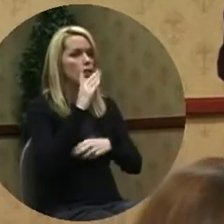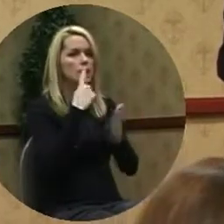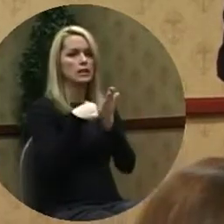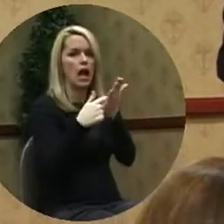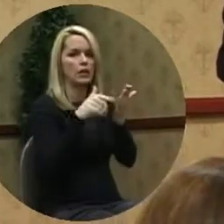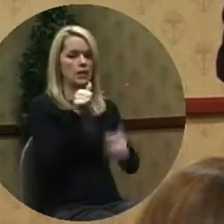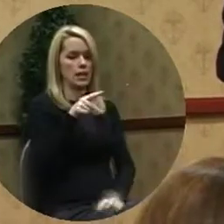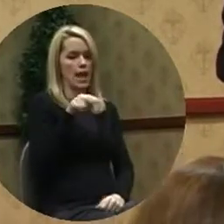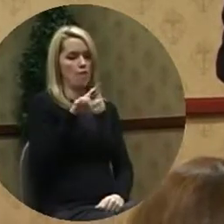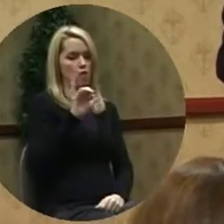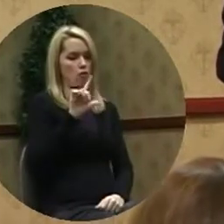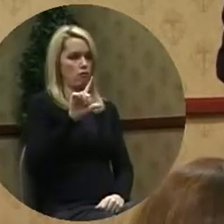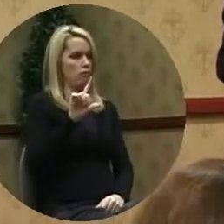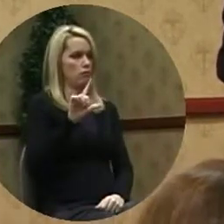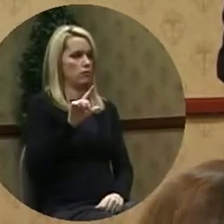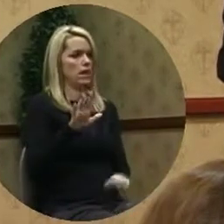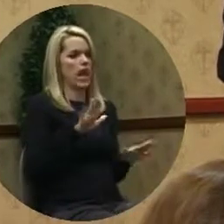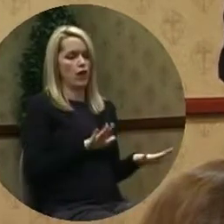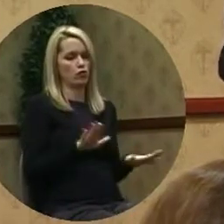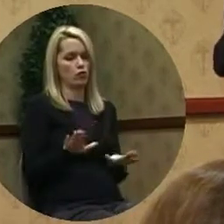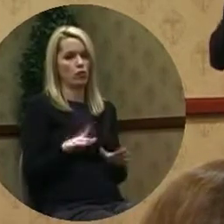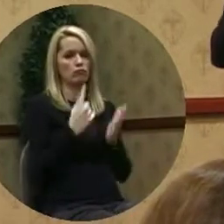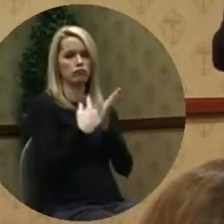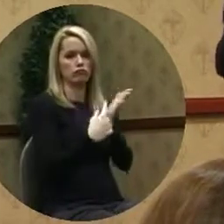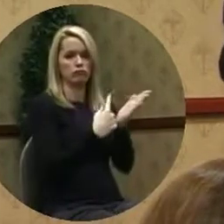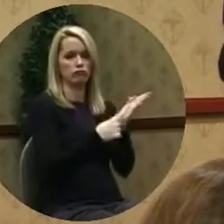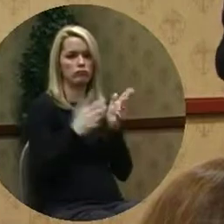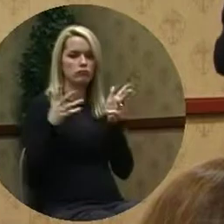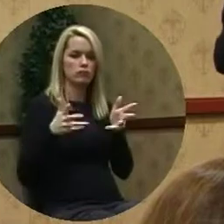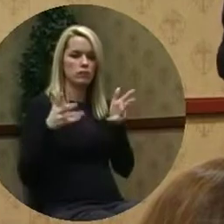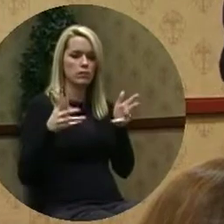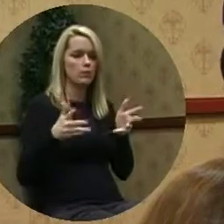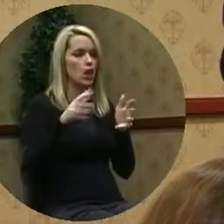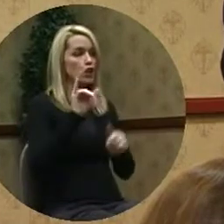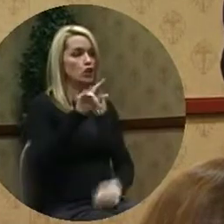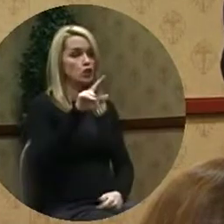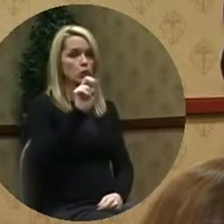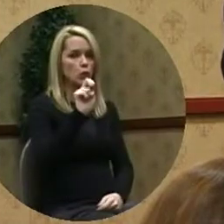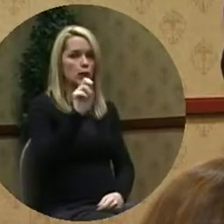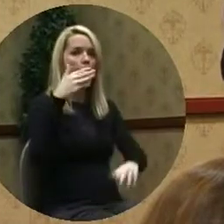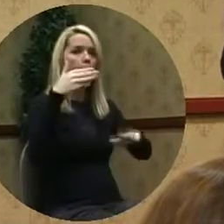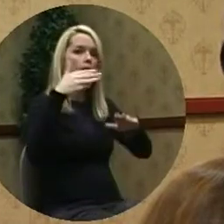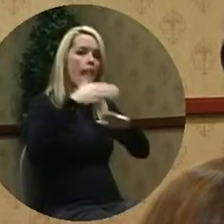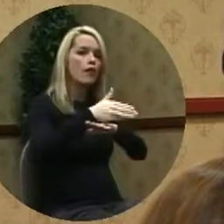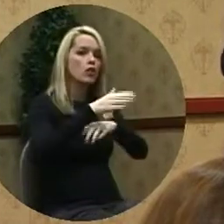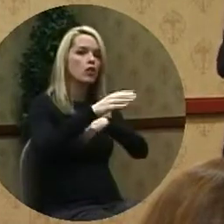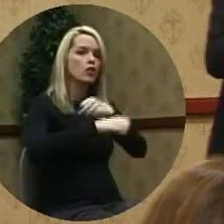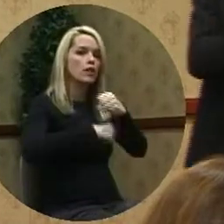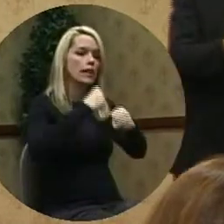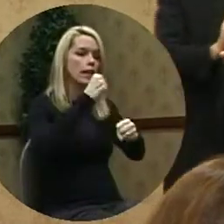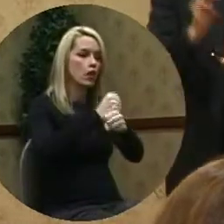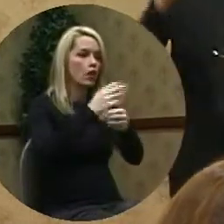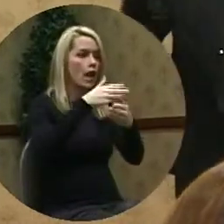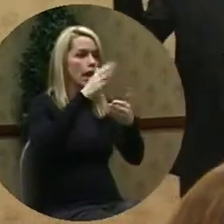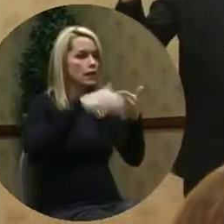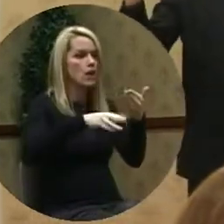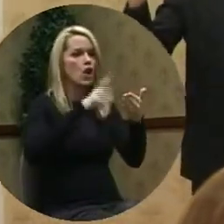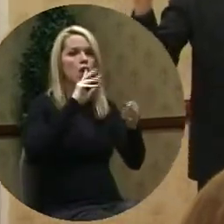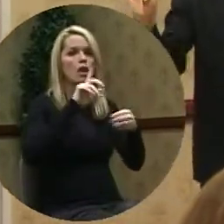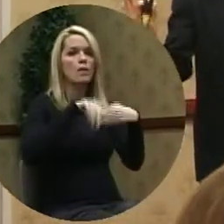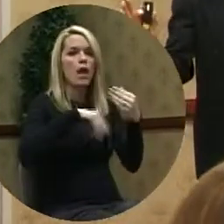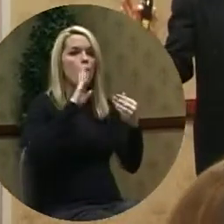April, informal discussion. In June, right after the school year ended, we talked about what was going to